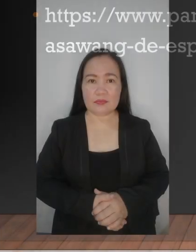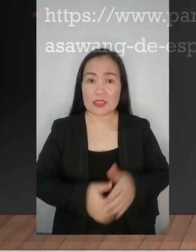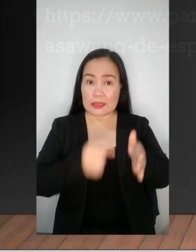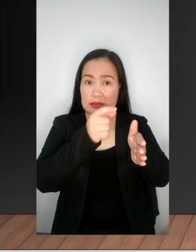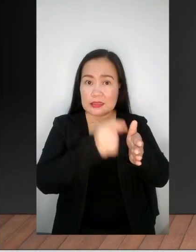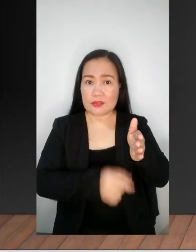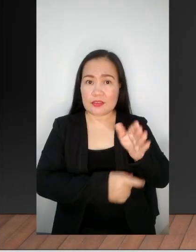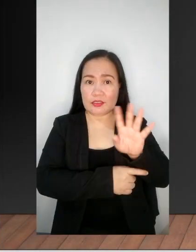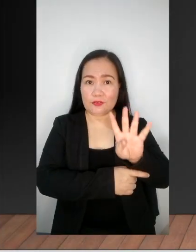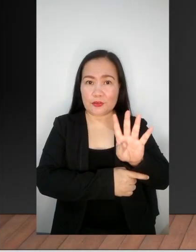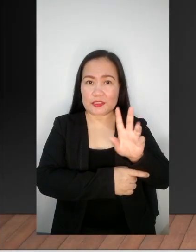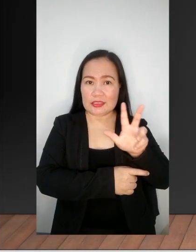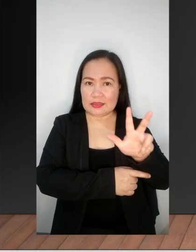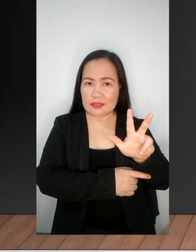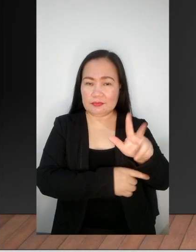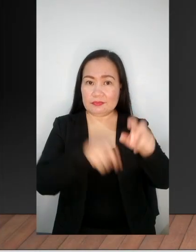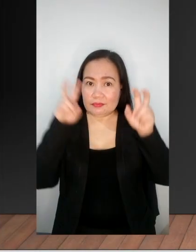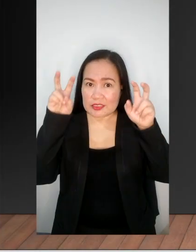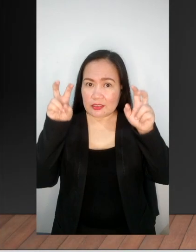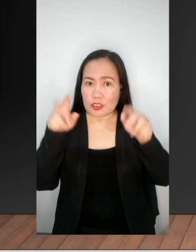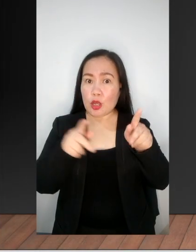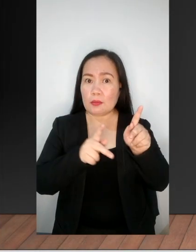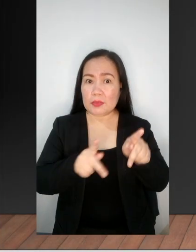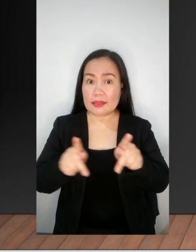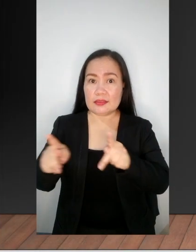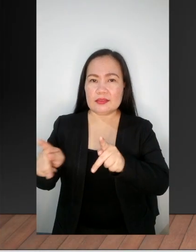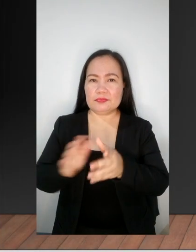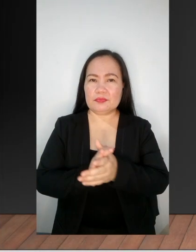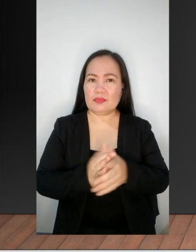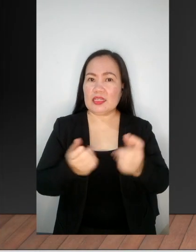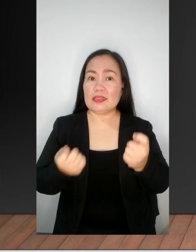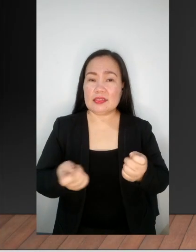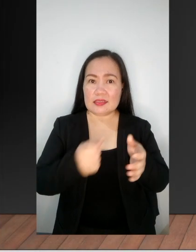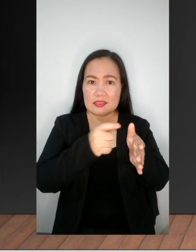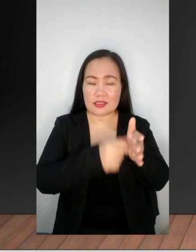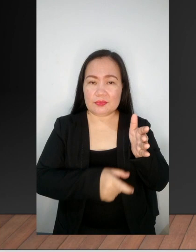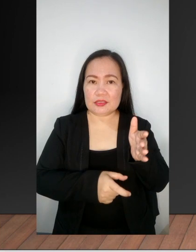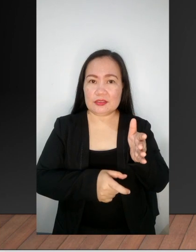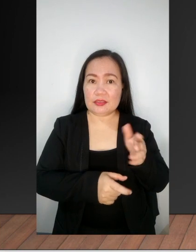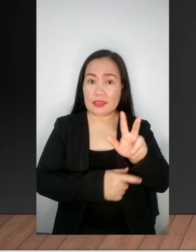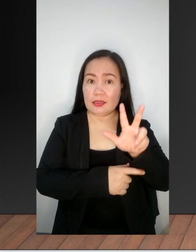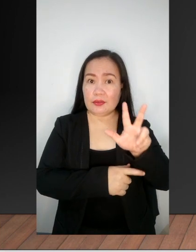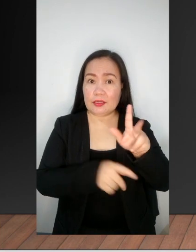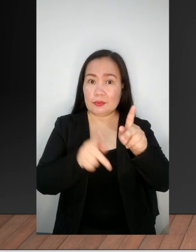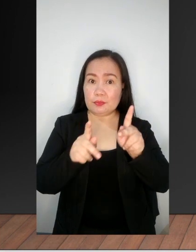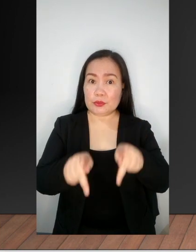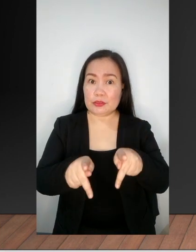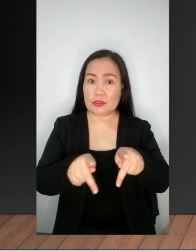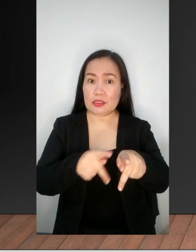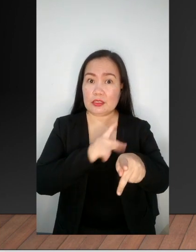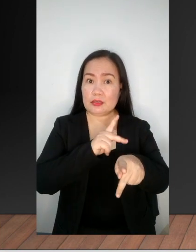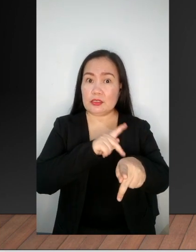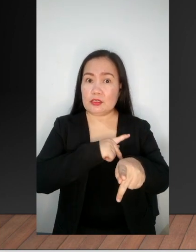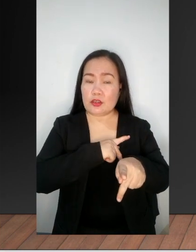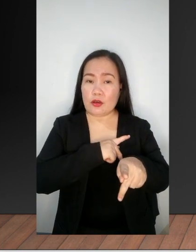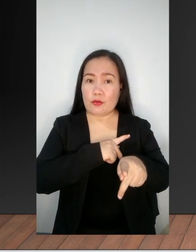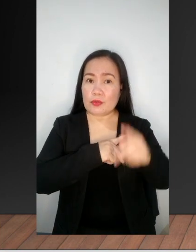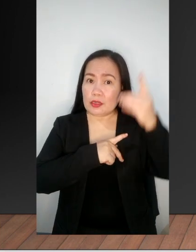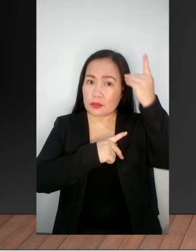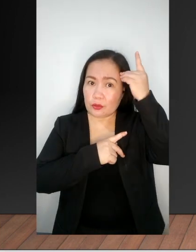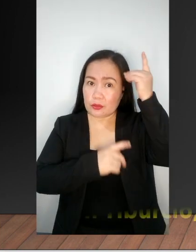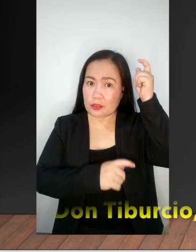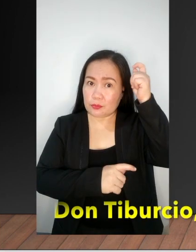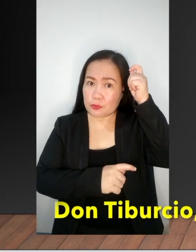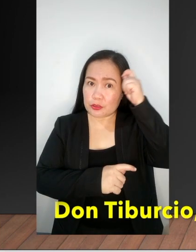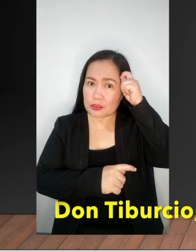Chapter 43. Plans. In this chapter, The three personalities of Don